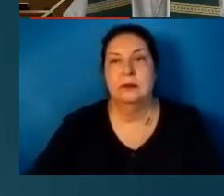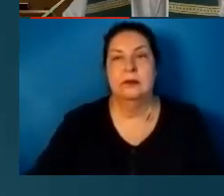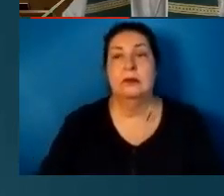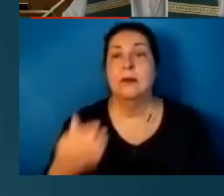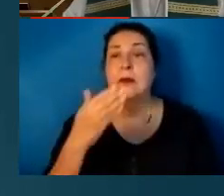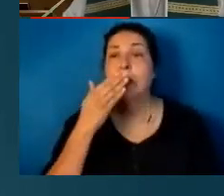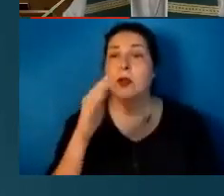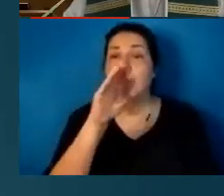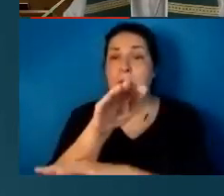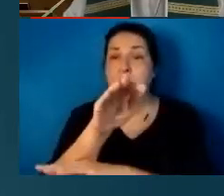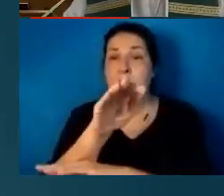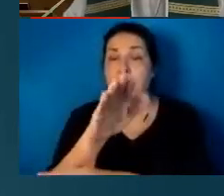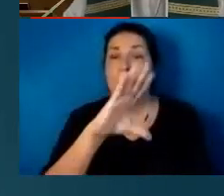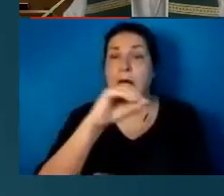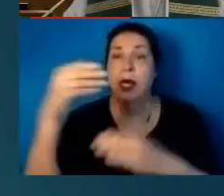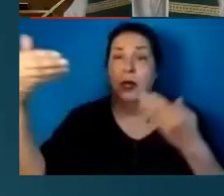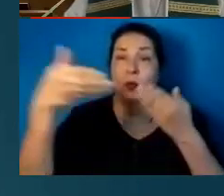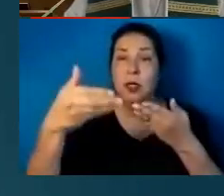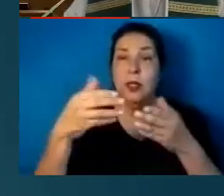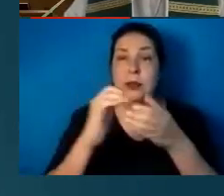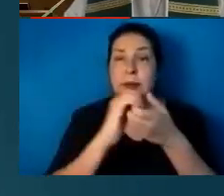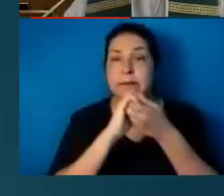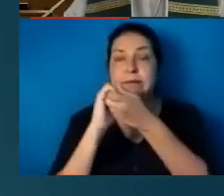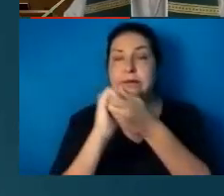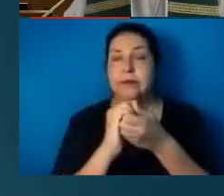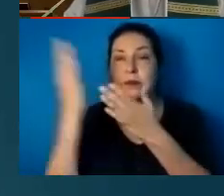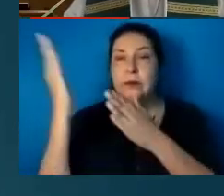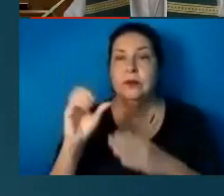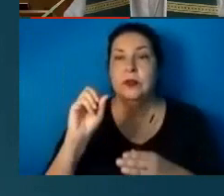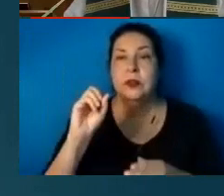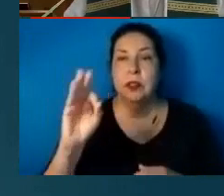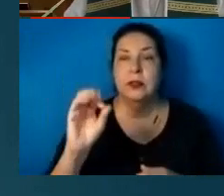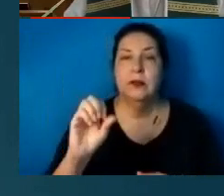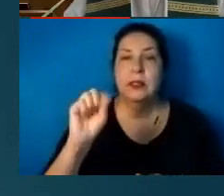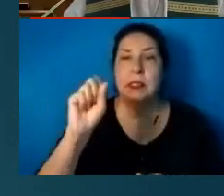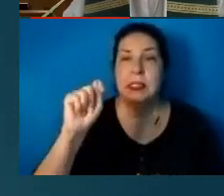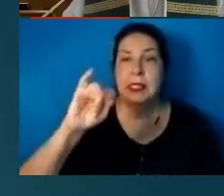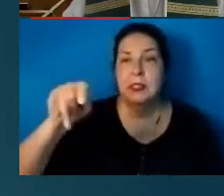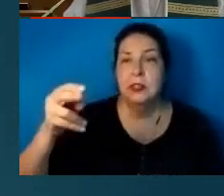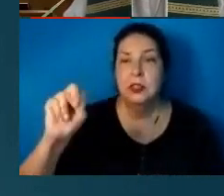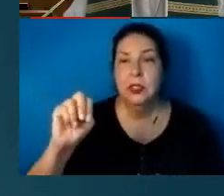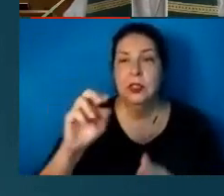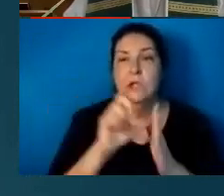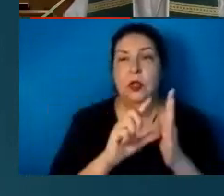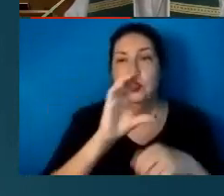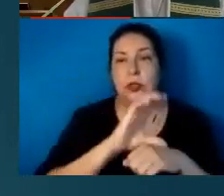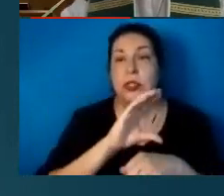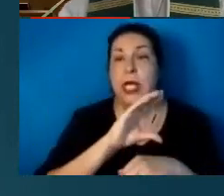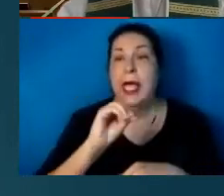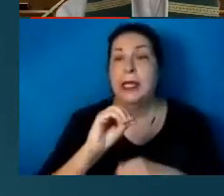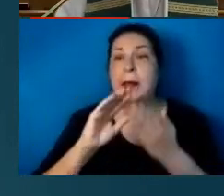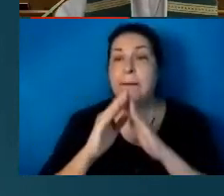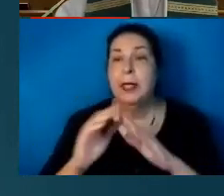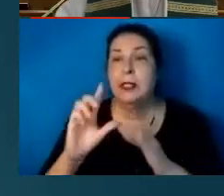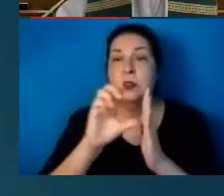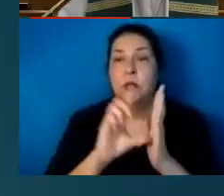Good afternoon, and welcome to the joint service of St. John Lutheran Church and Peace Lutheran Church. We welcome you to